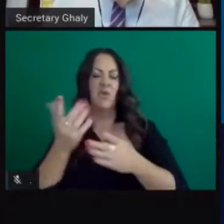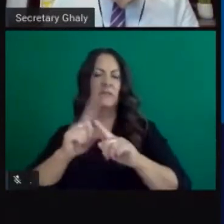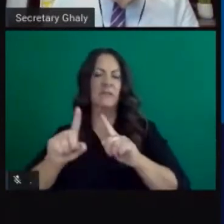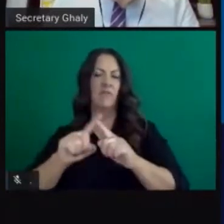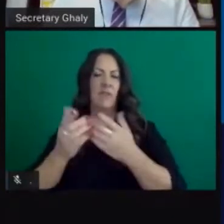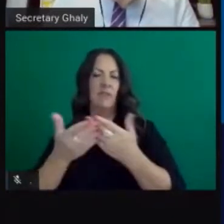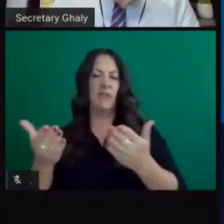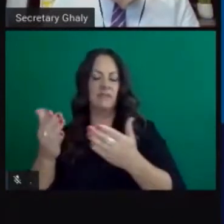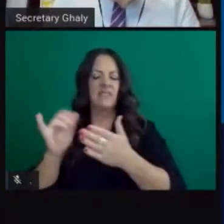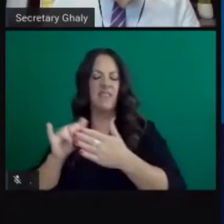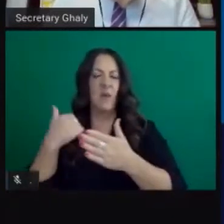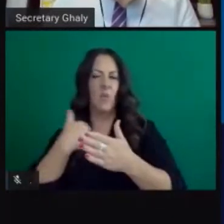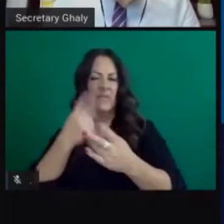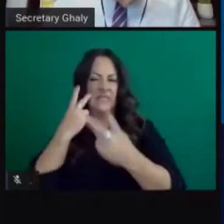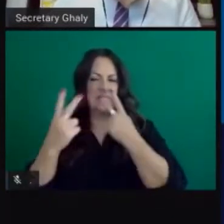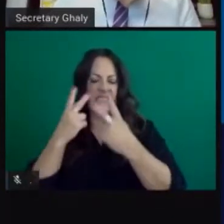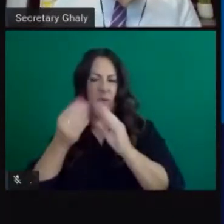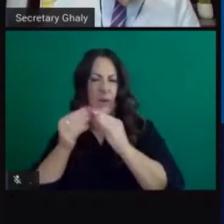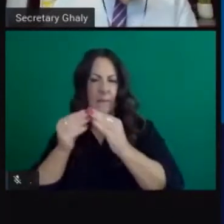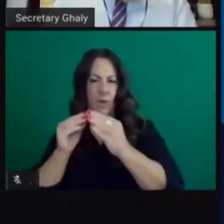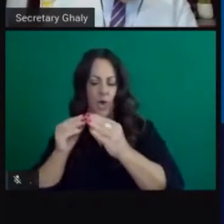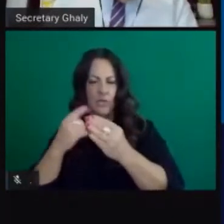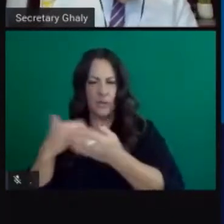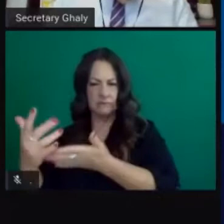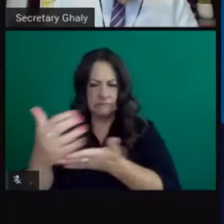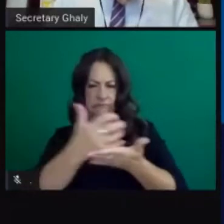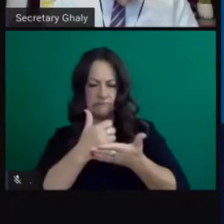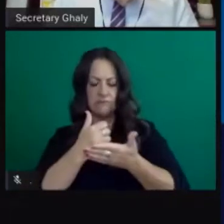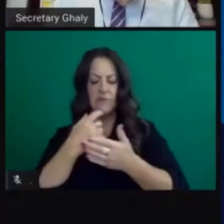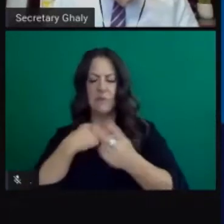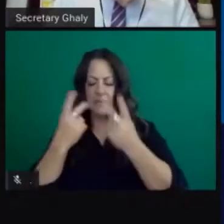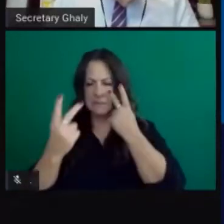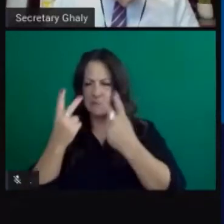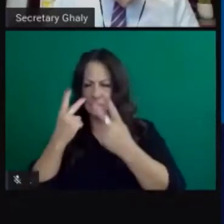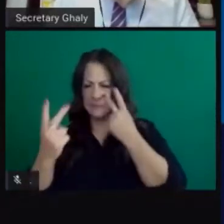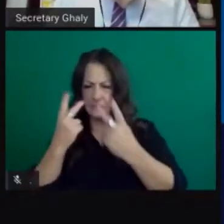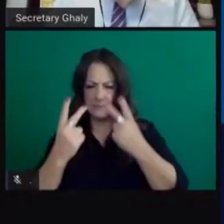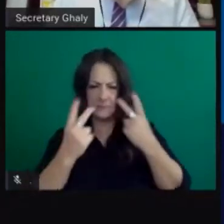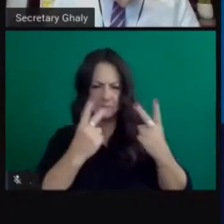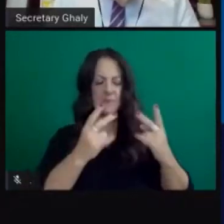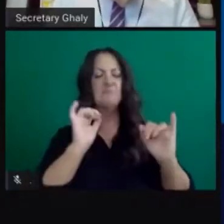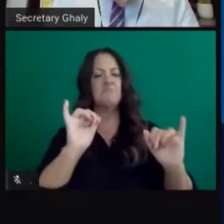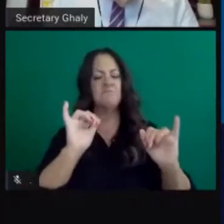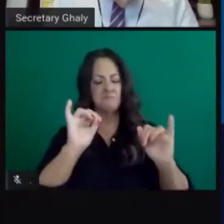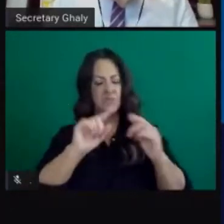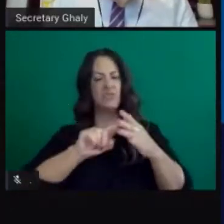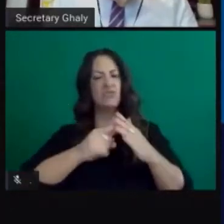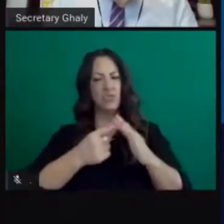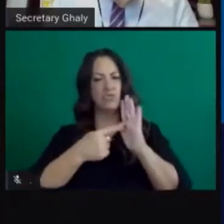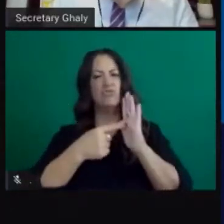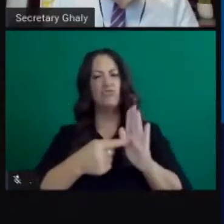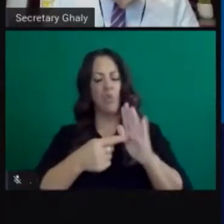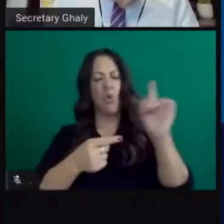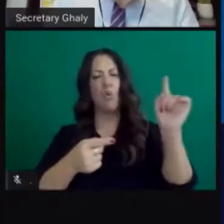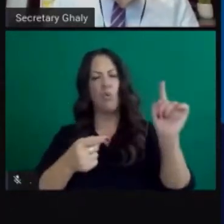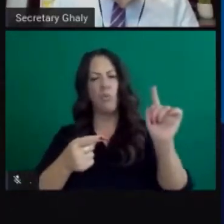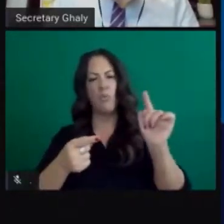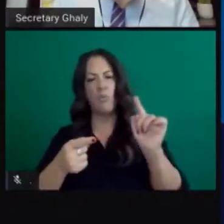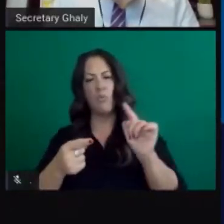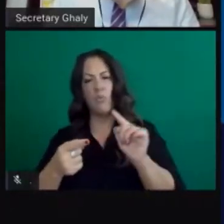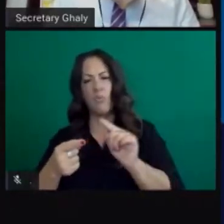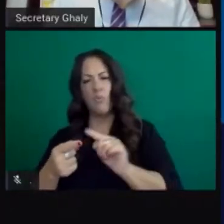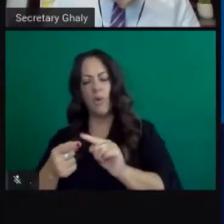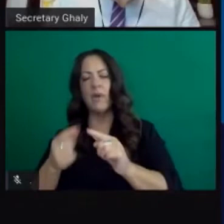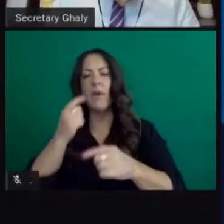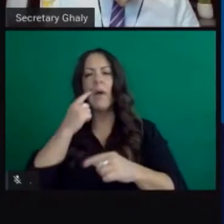numbers, that we're seeing true continuation of a downward trajectory in most of the states. But I'll